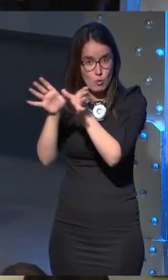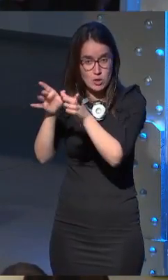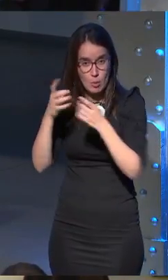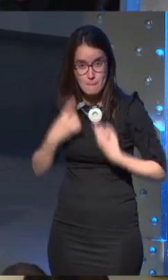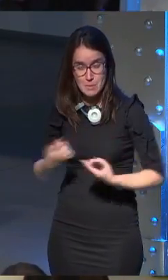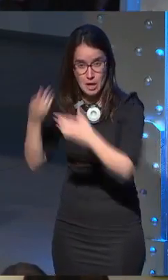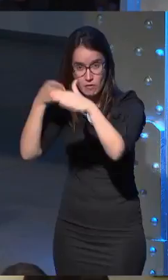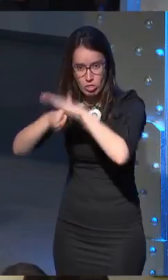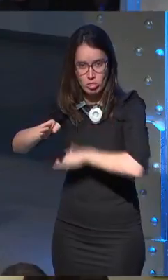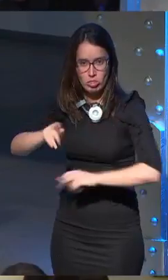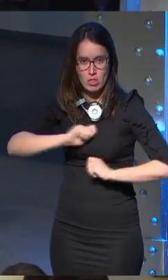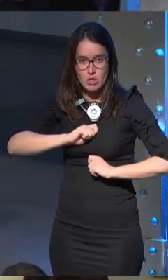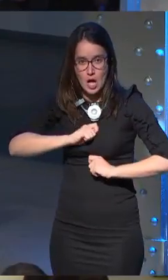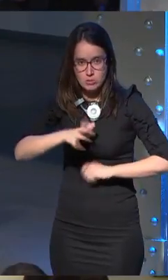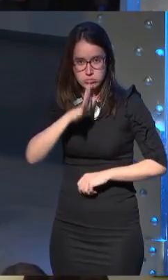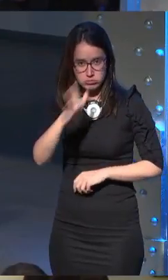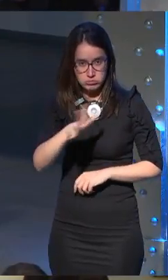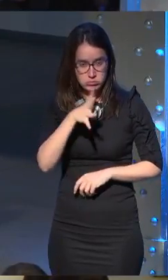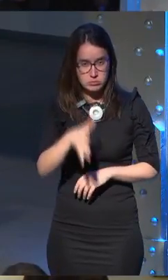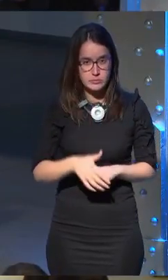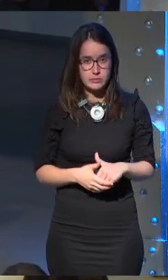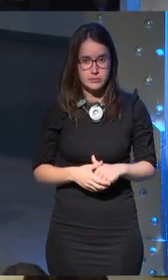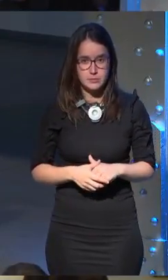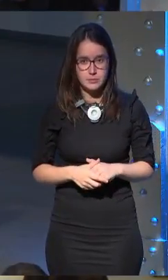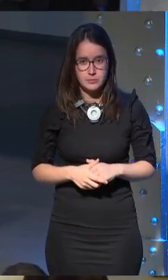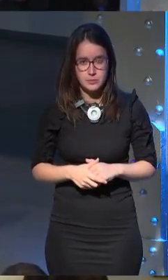the smell of the station when you entered the first time.